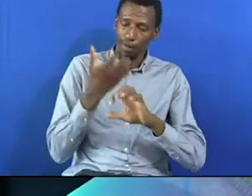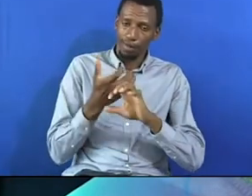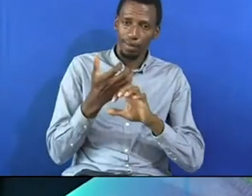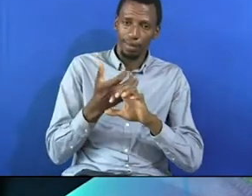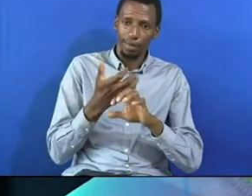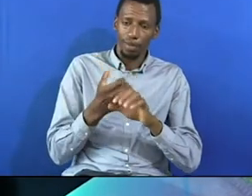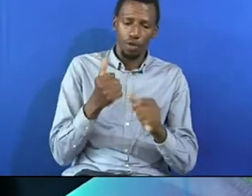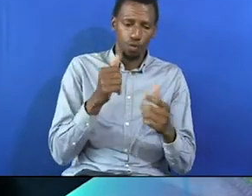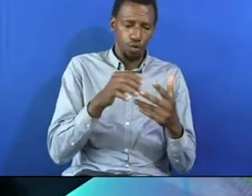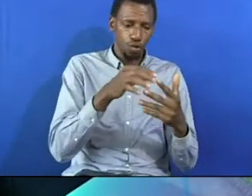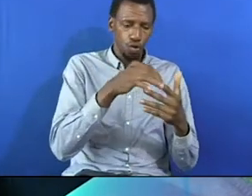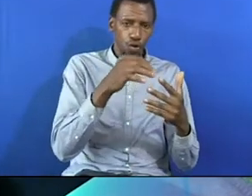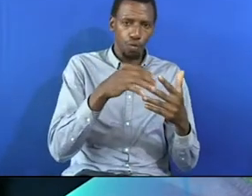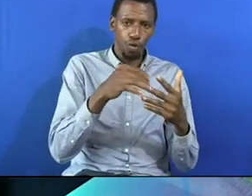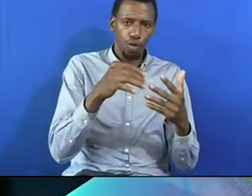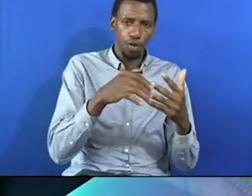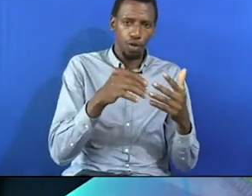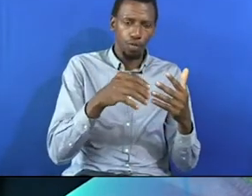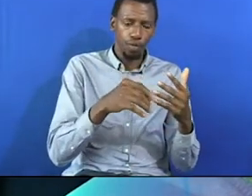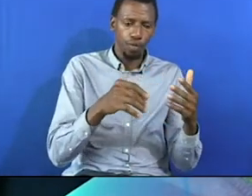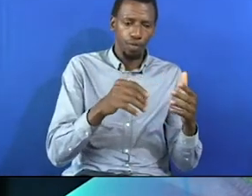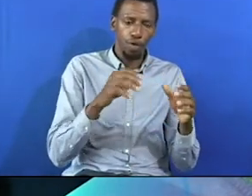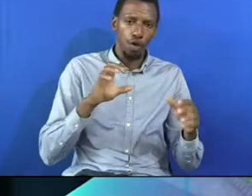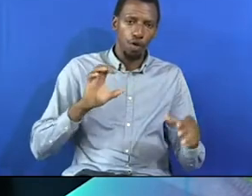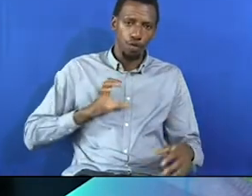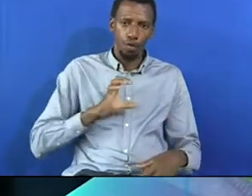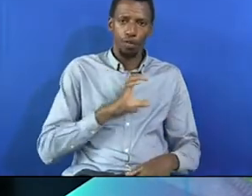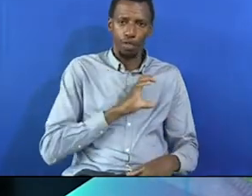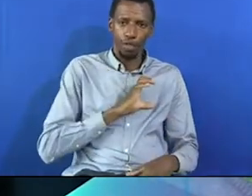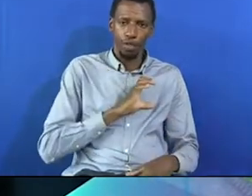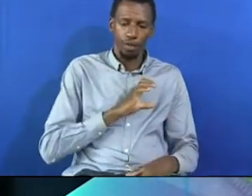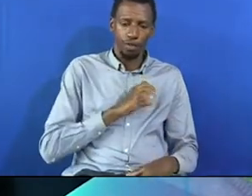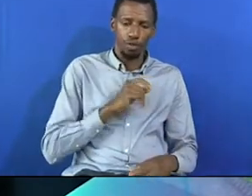nominating committee goes through in assigning you church duty,